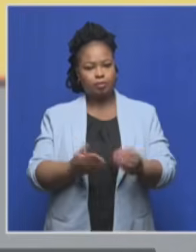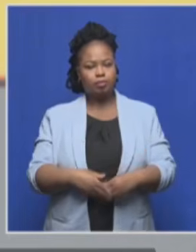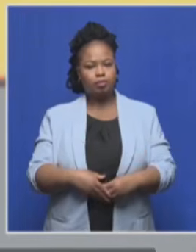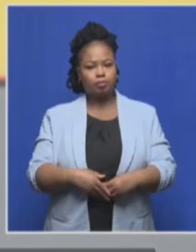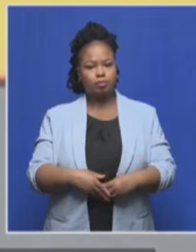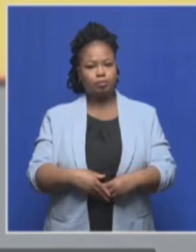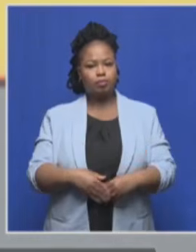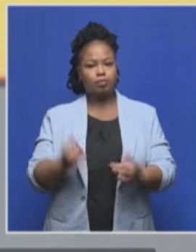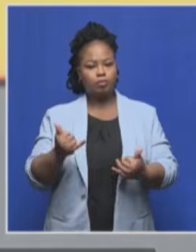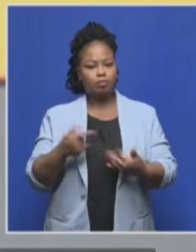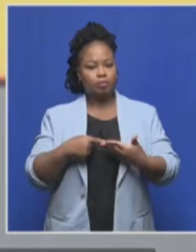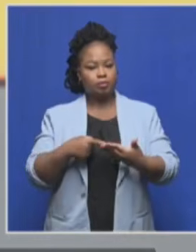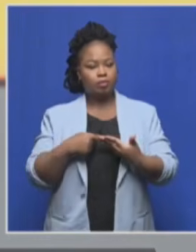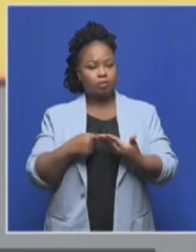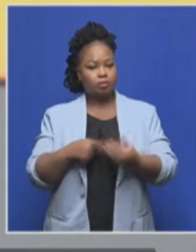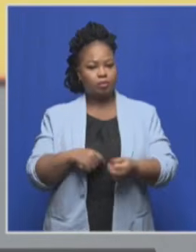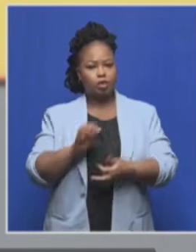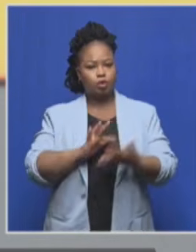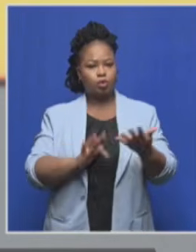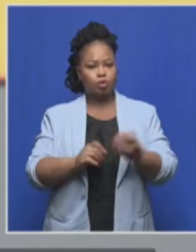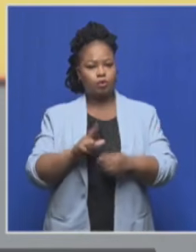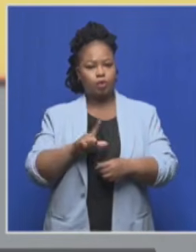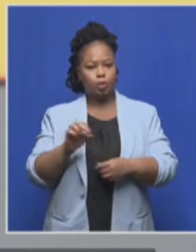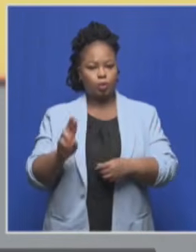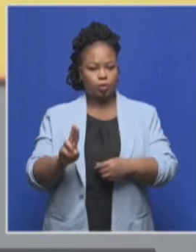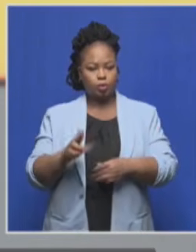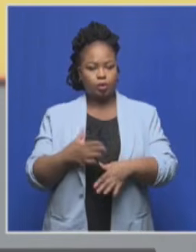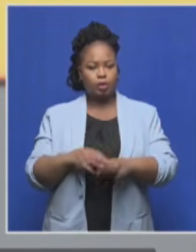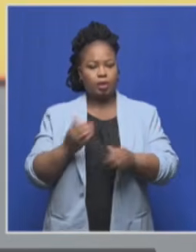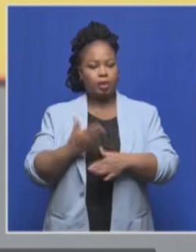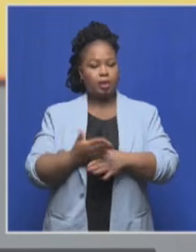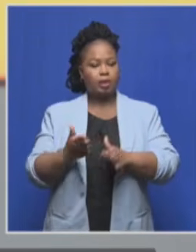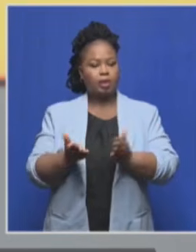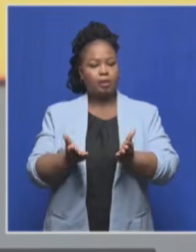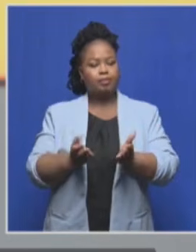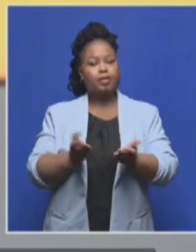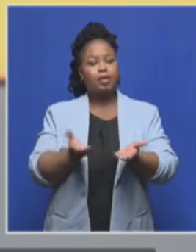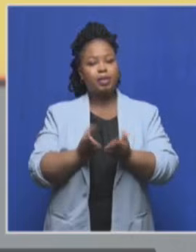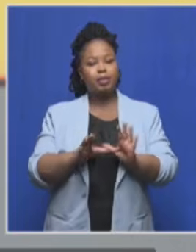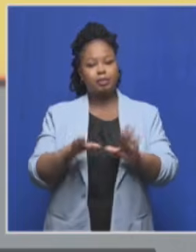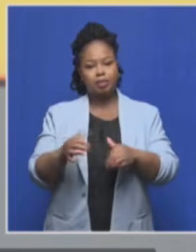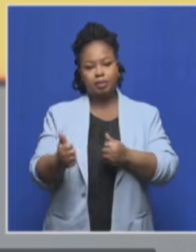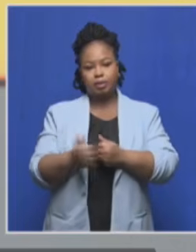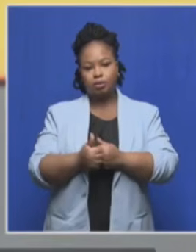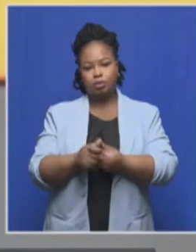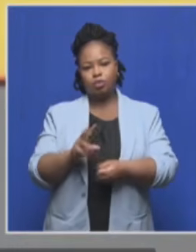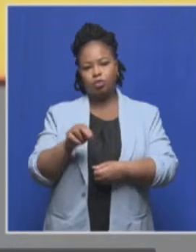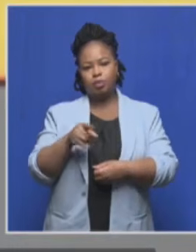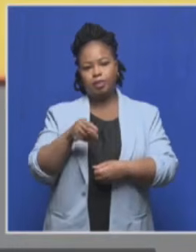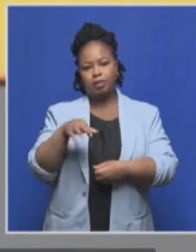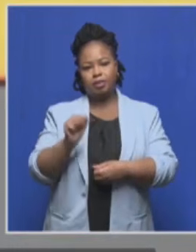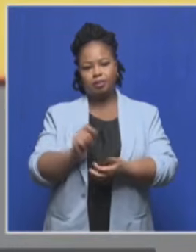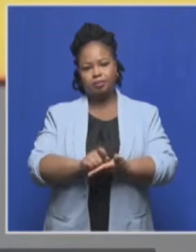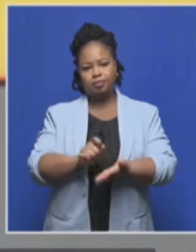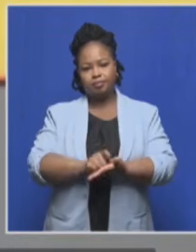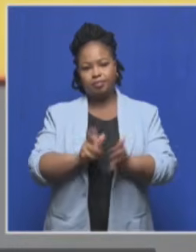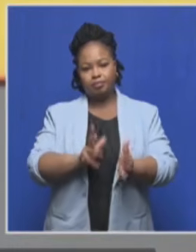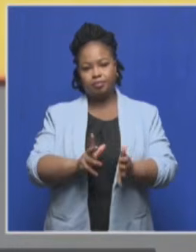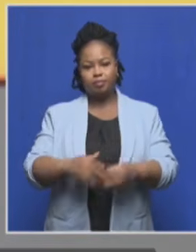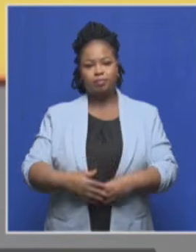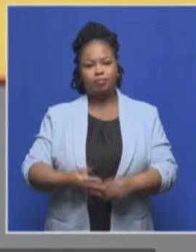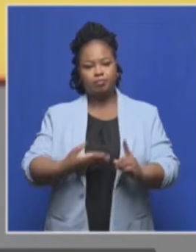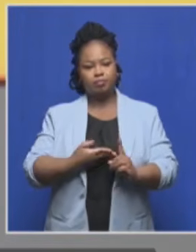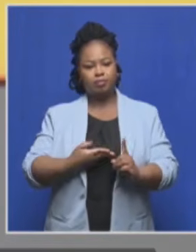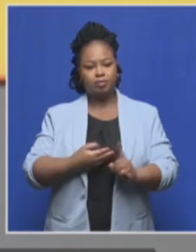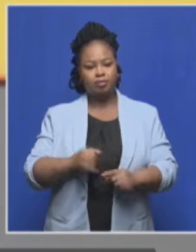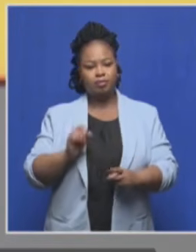Up, and it tackles that subject, the story of Lou and his classmates. Written by Nwabisa Jojo and illustrated by Afshan Yasin. The book carries a